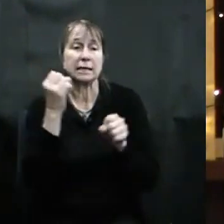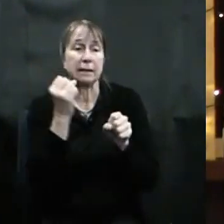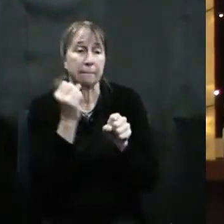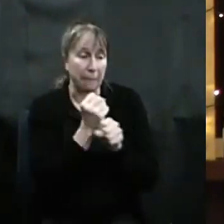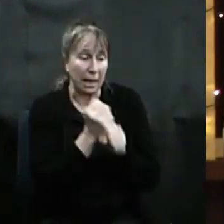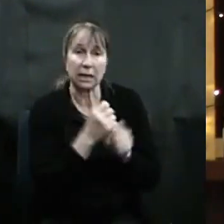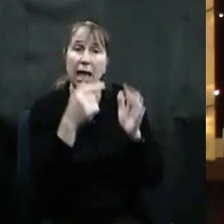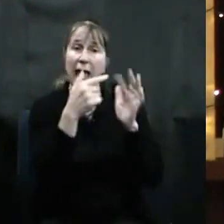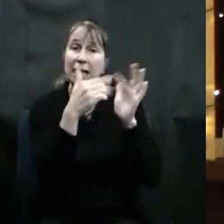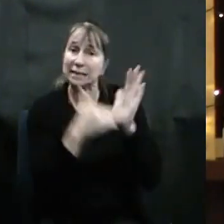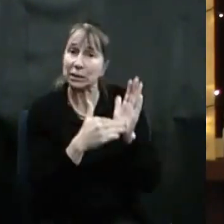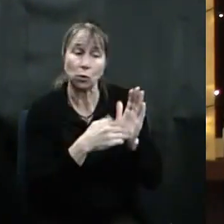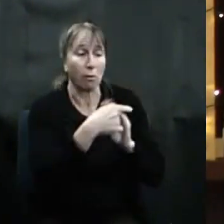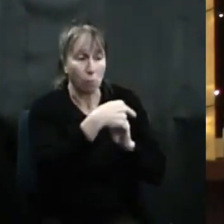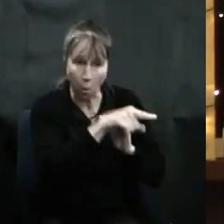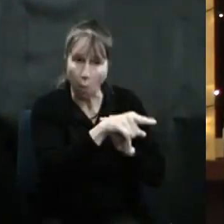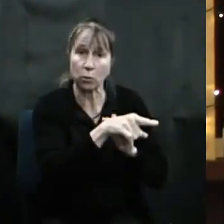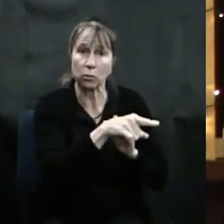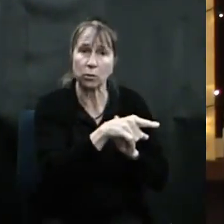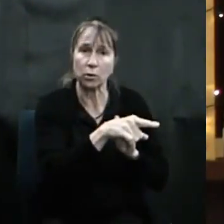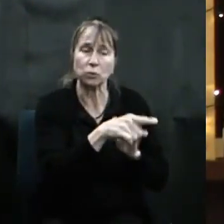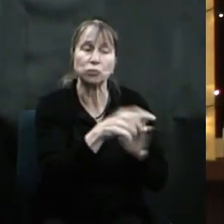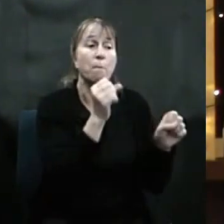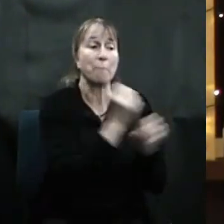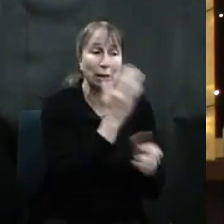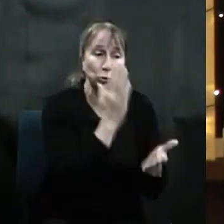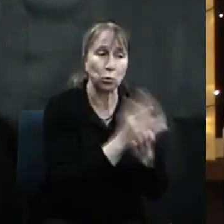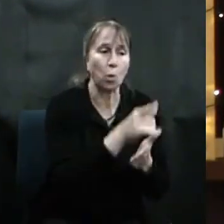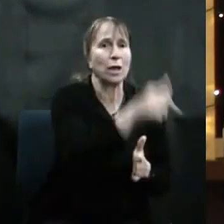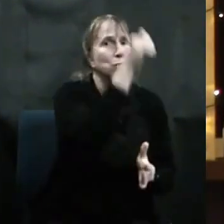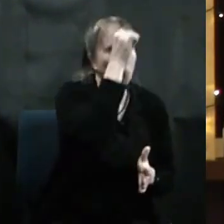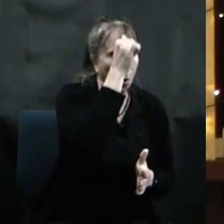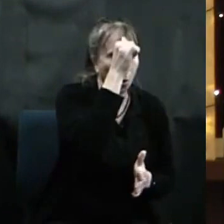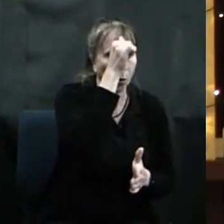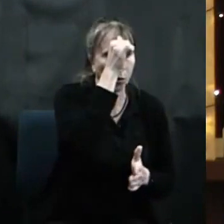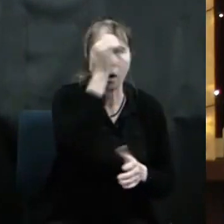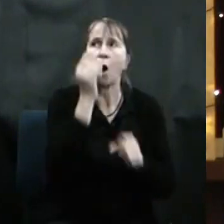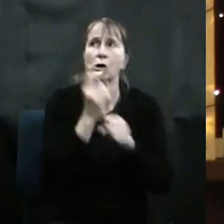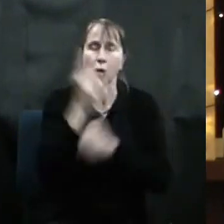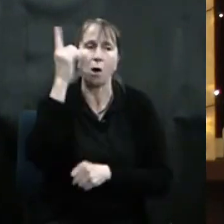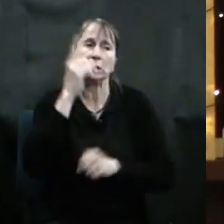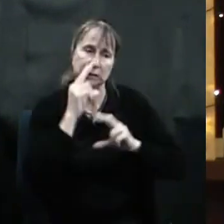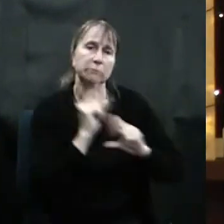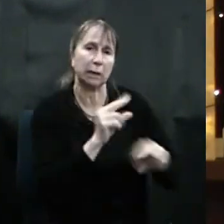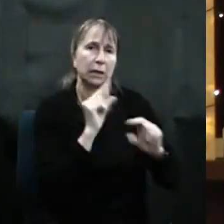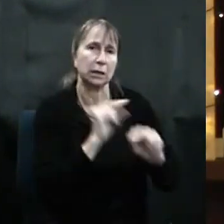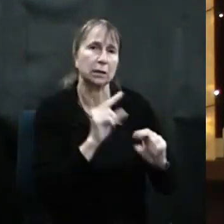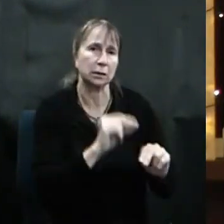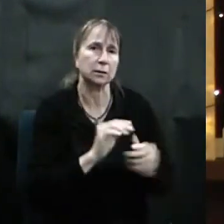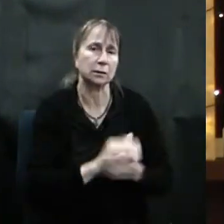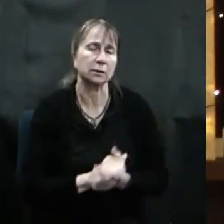Ezekiel will speak God's word. And whether they like it or not, they will know that God has spoken.